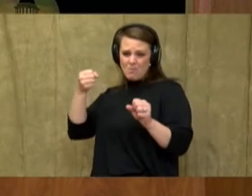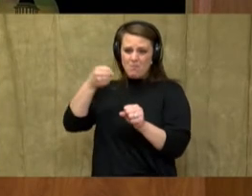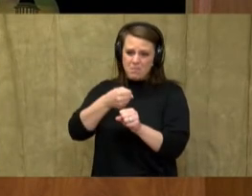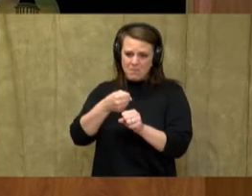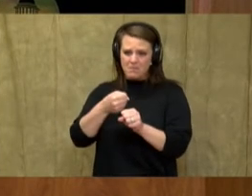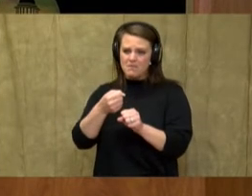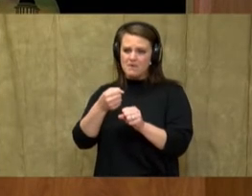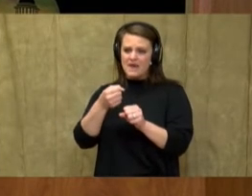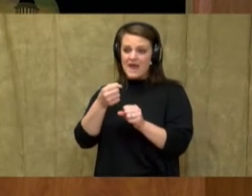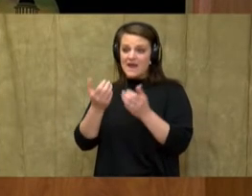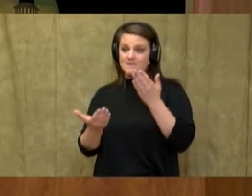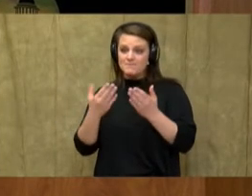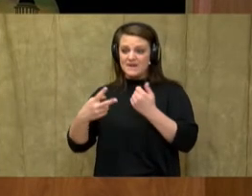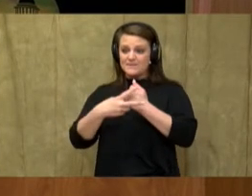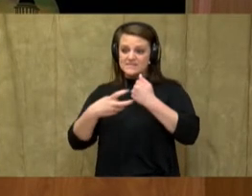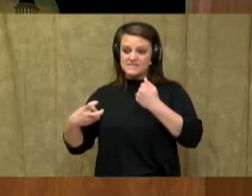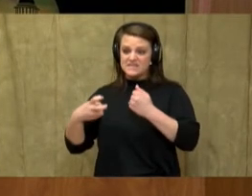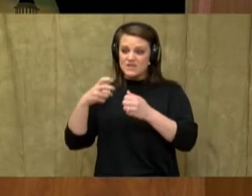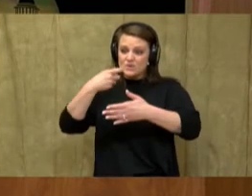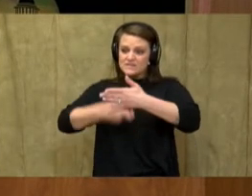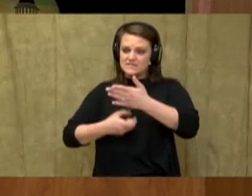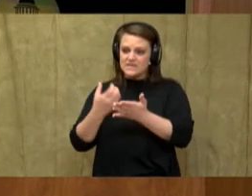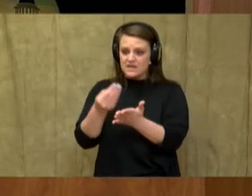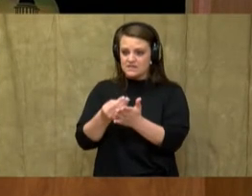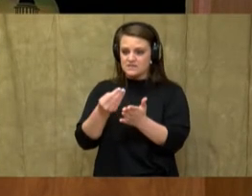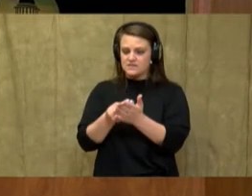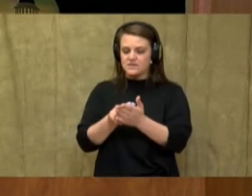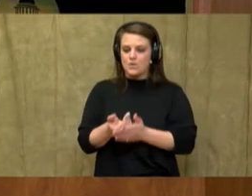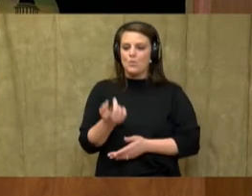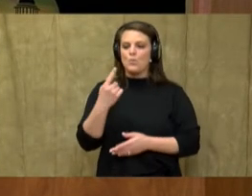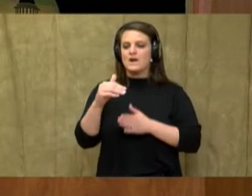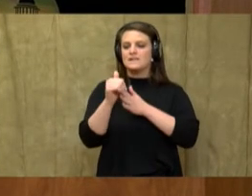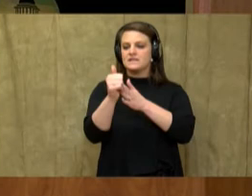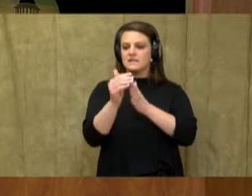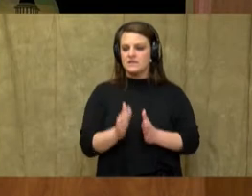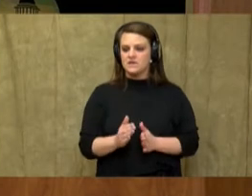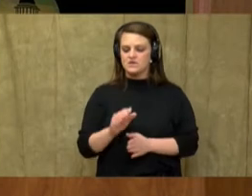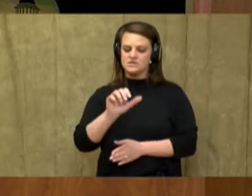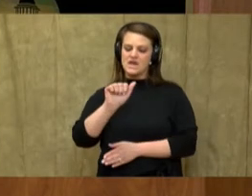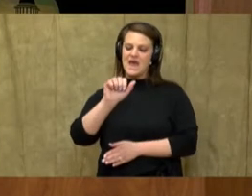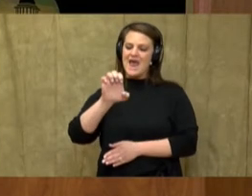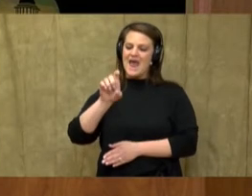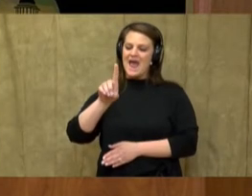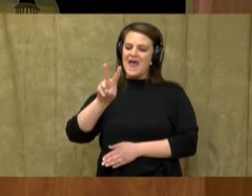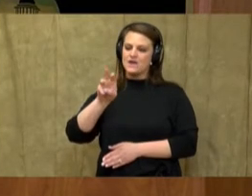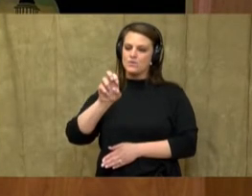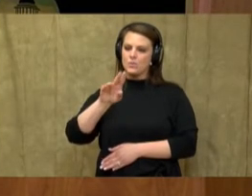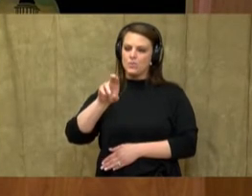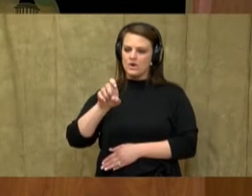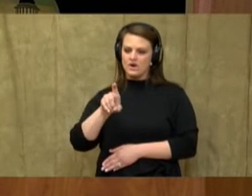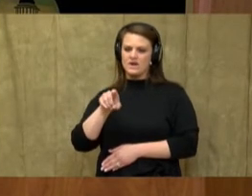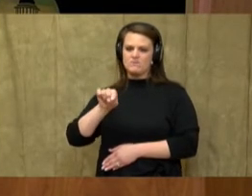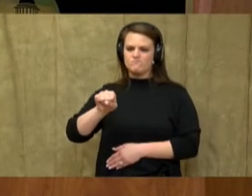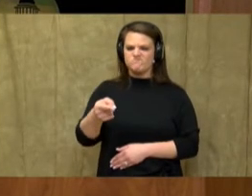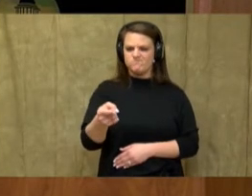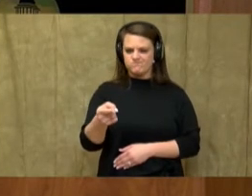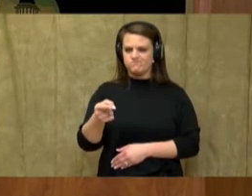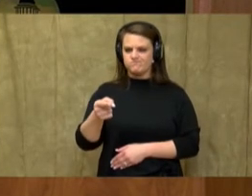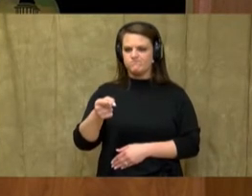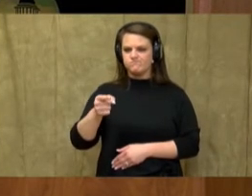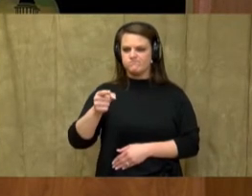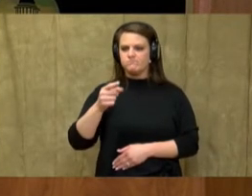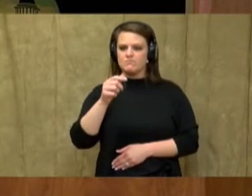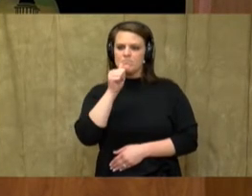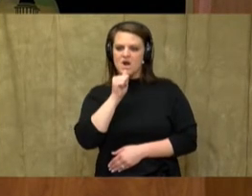the collected British tax money. One of the American leaders, Edward Garrick, started insulting Private White.